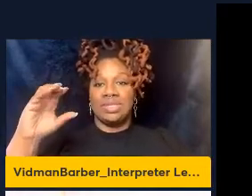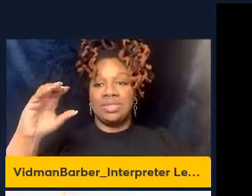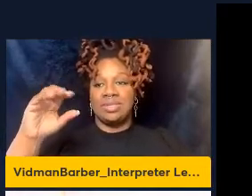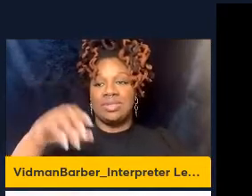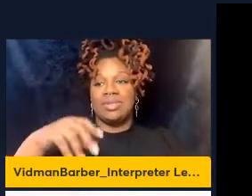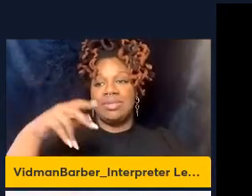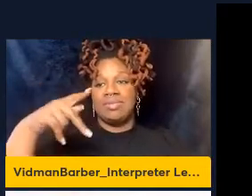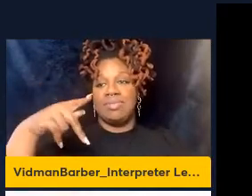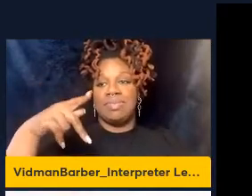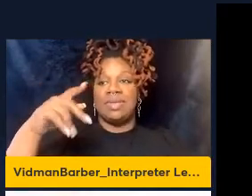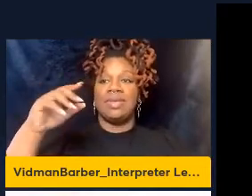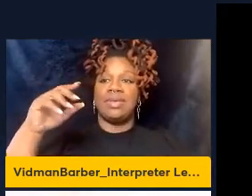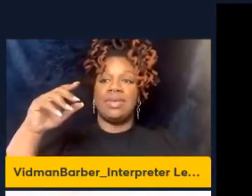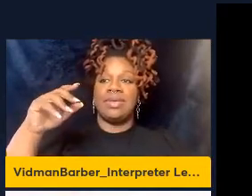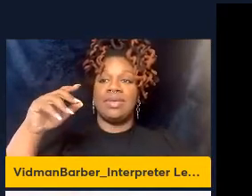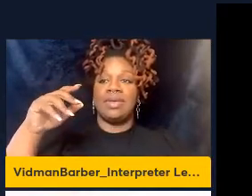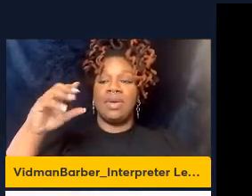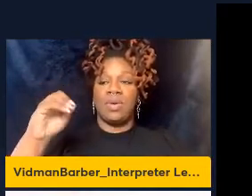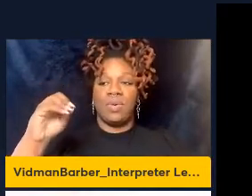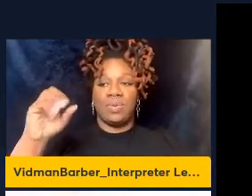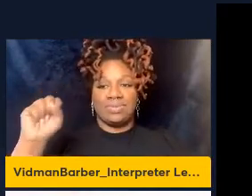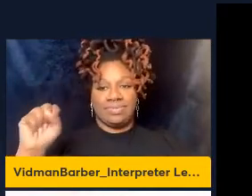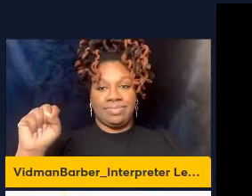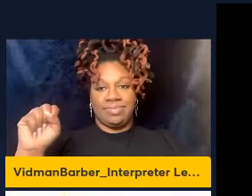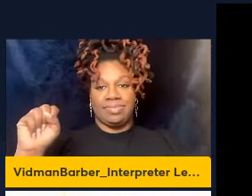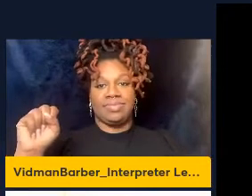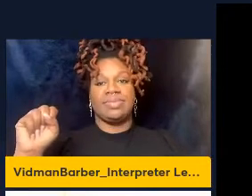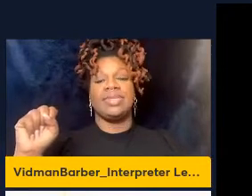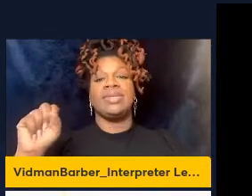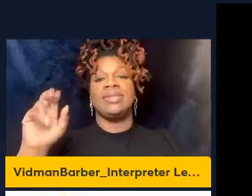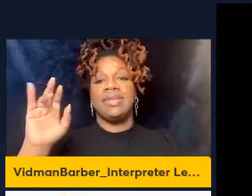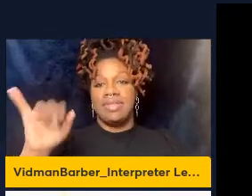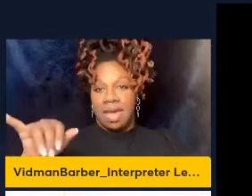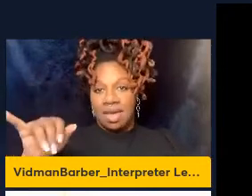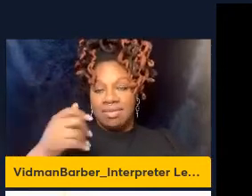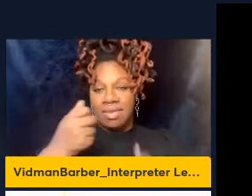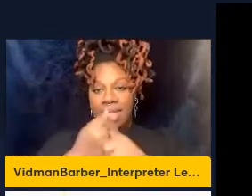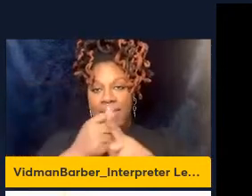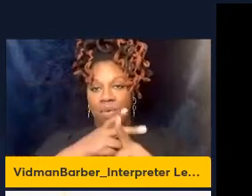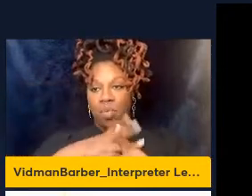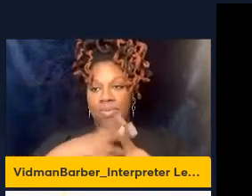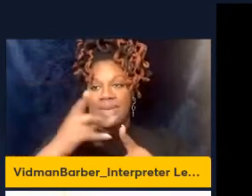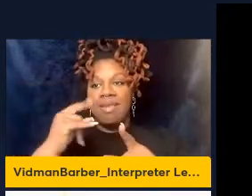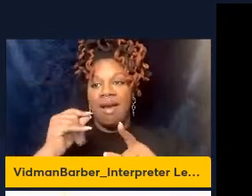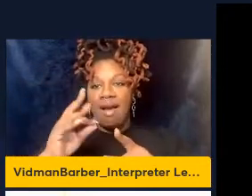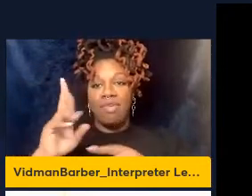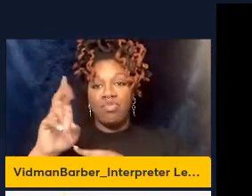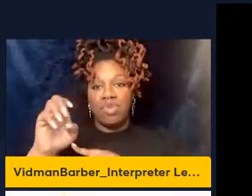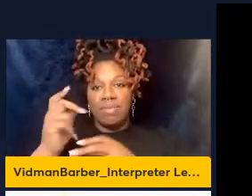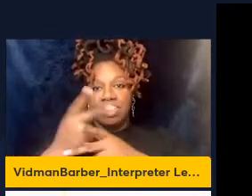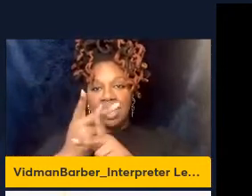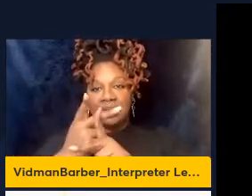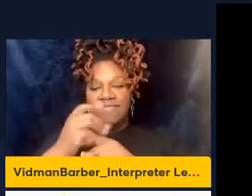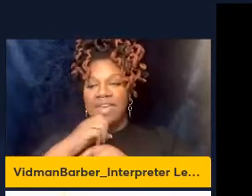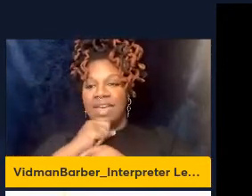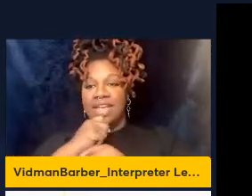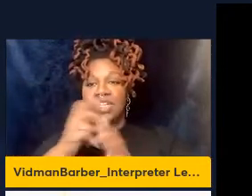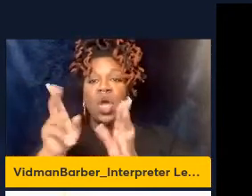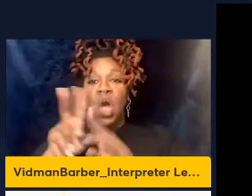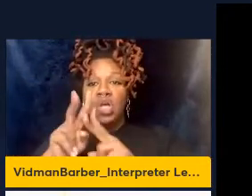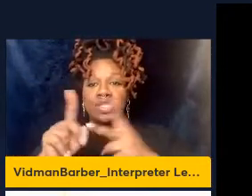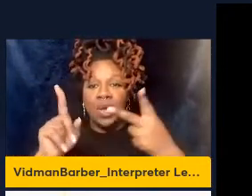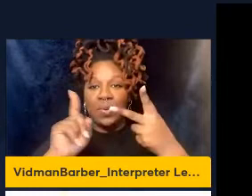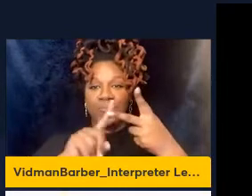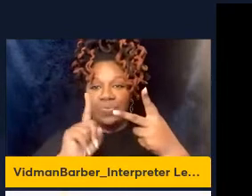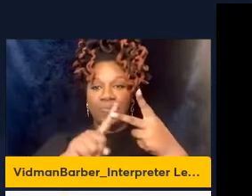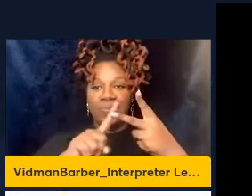the highest incidence of infertility for women that are in reproductive age. And we also study type 2 diabetes, which if you